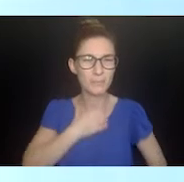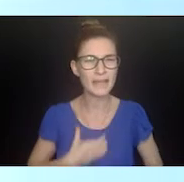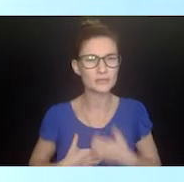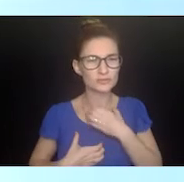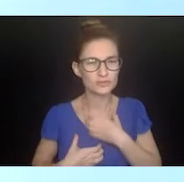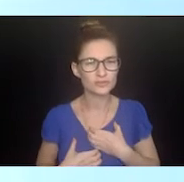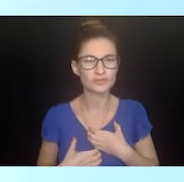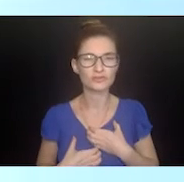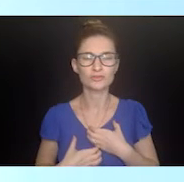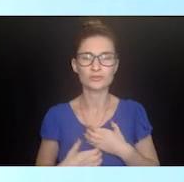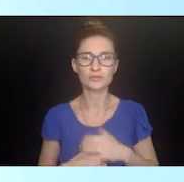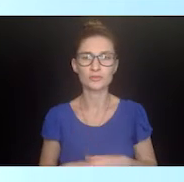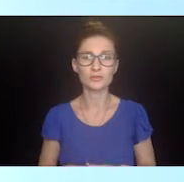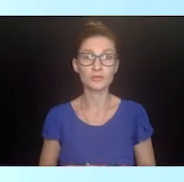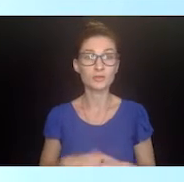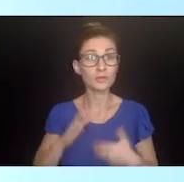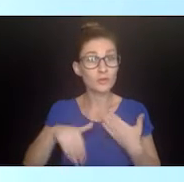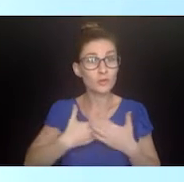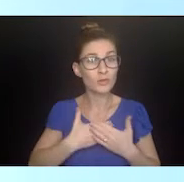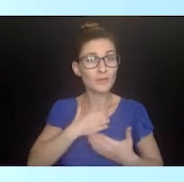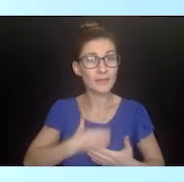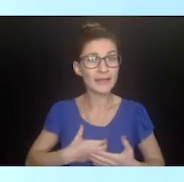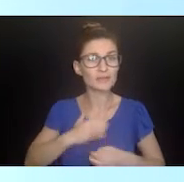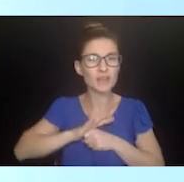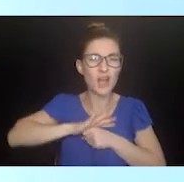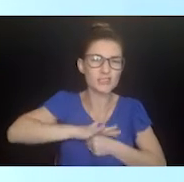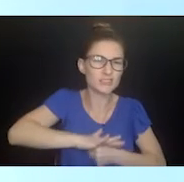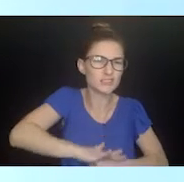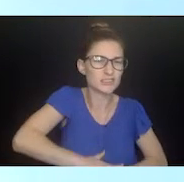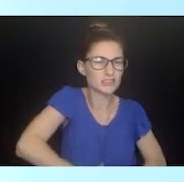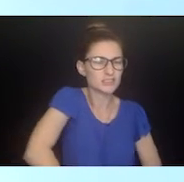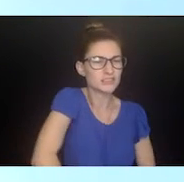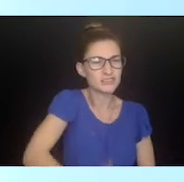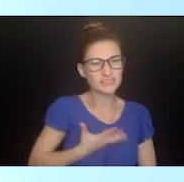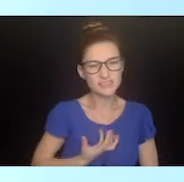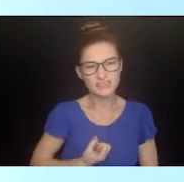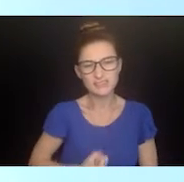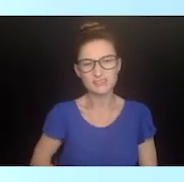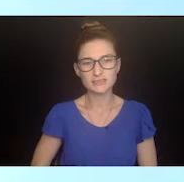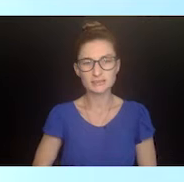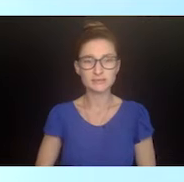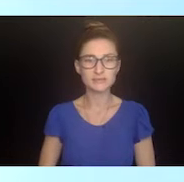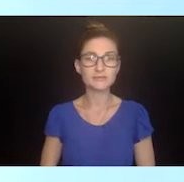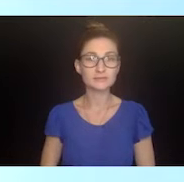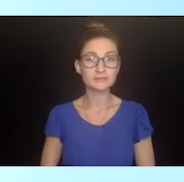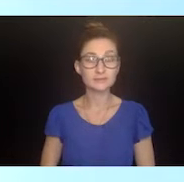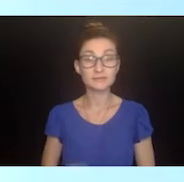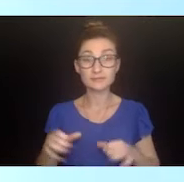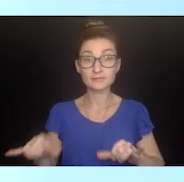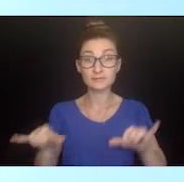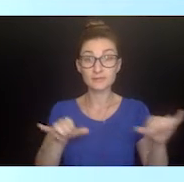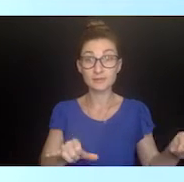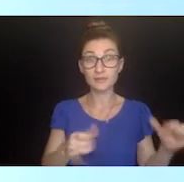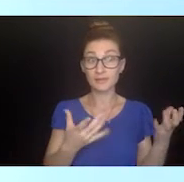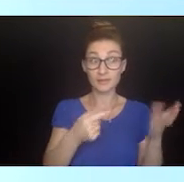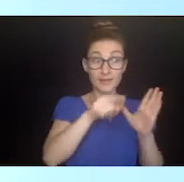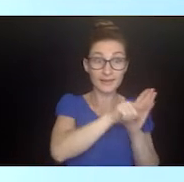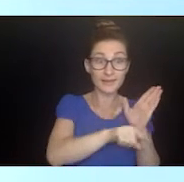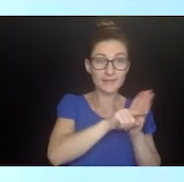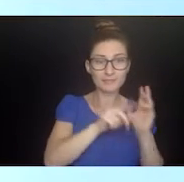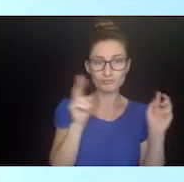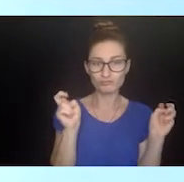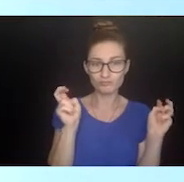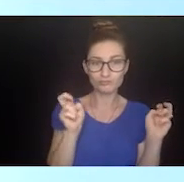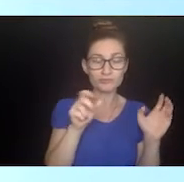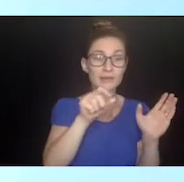Passion. I was suppressing my passion as much as I was suppressing what you perceive the